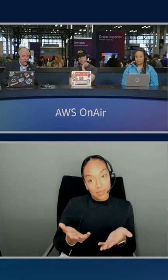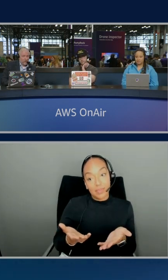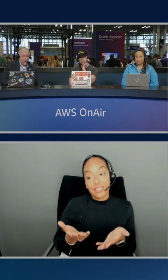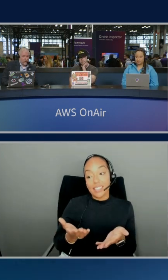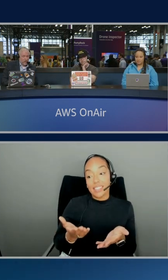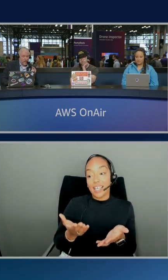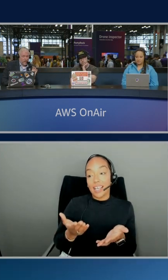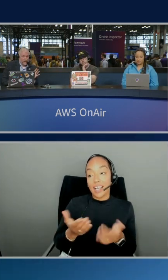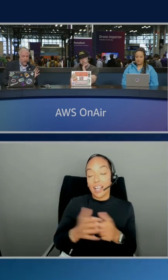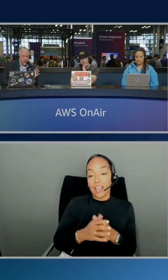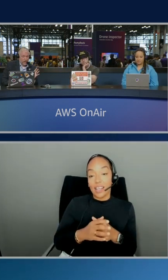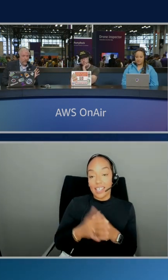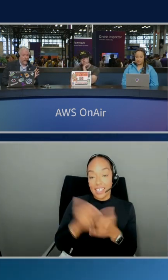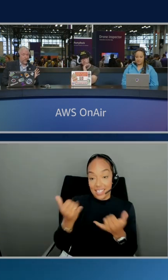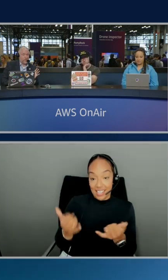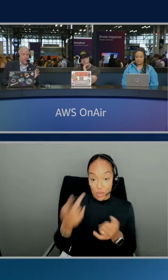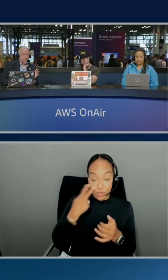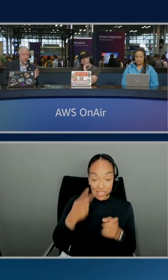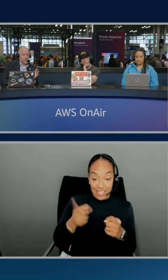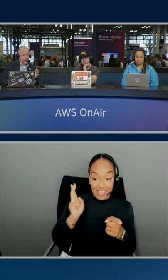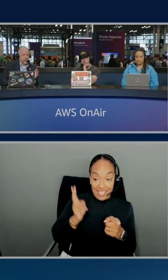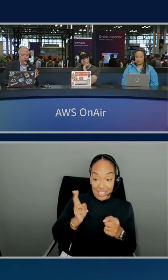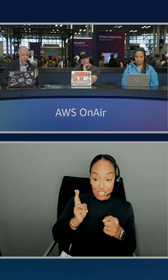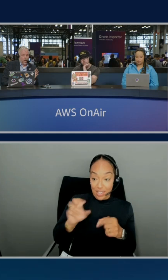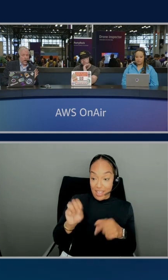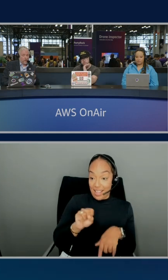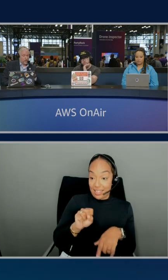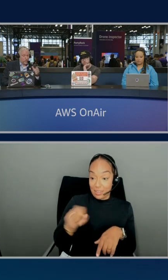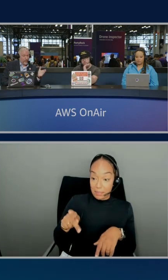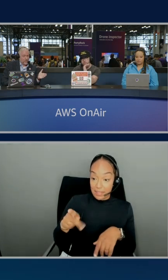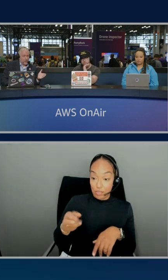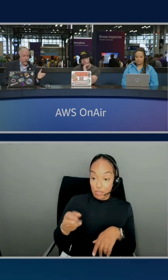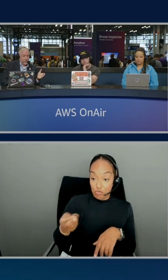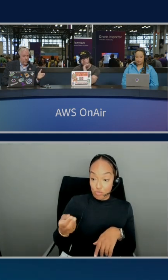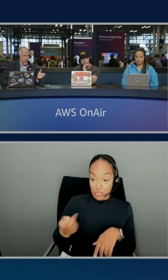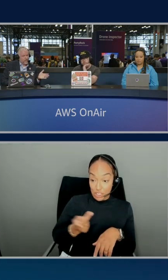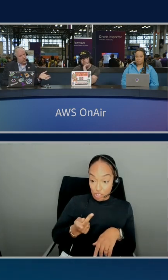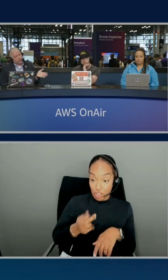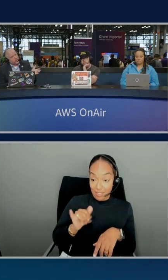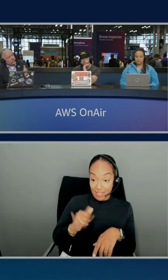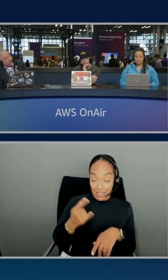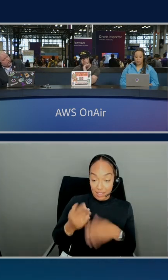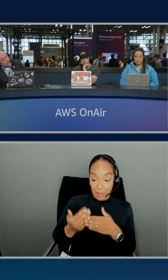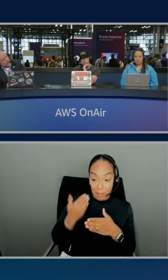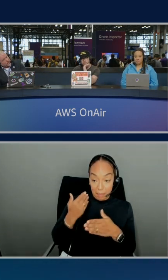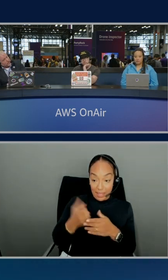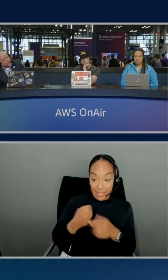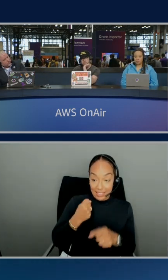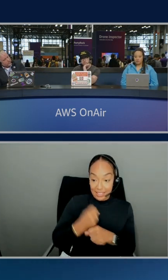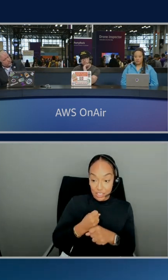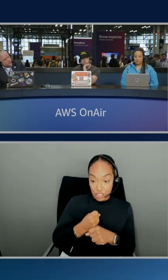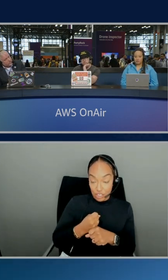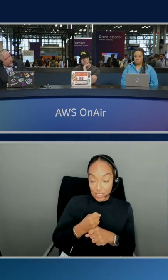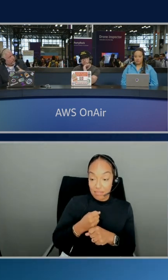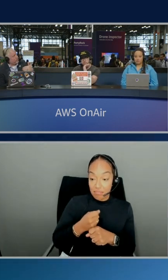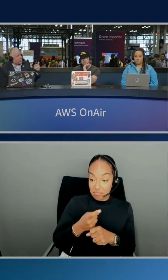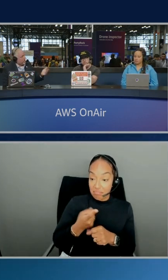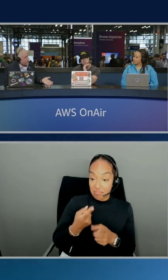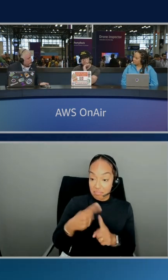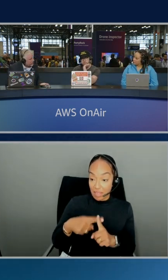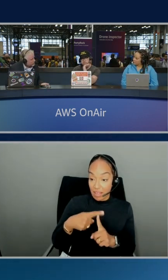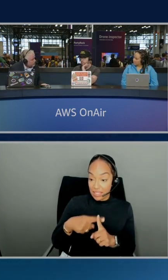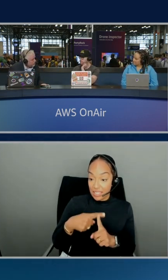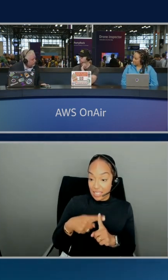see, look at the history of the S&P returns there. This is the past year. It skews slightly positive, and